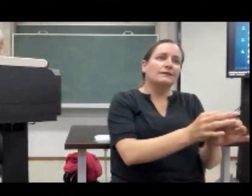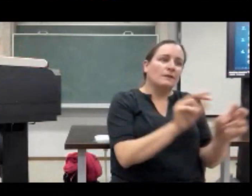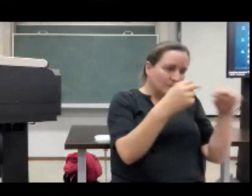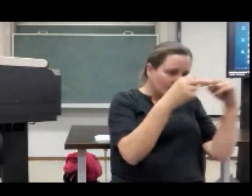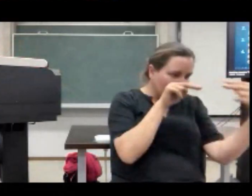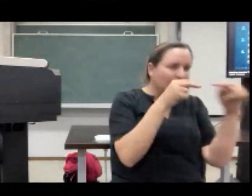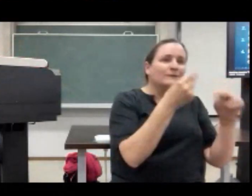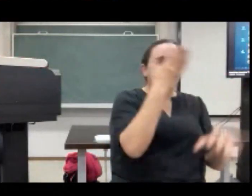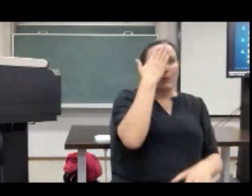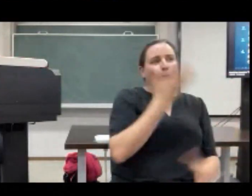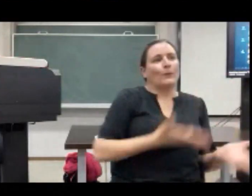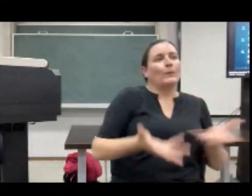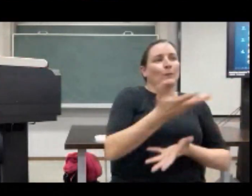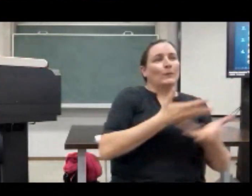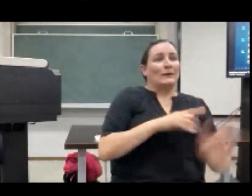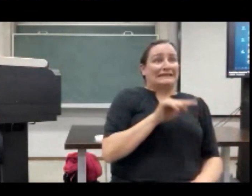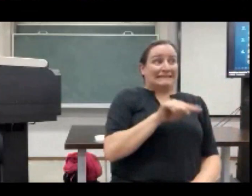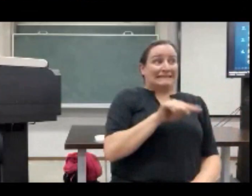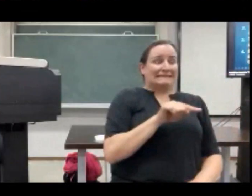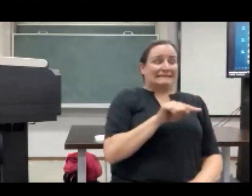quite a big barrier.